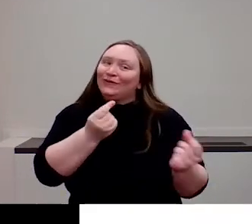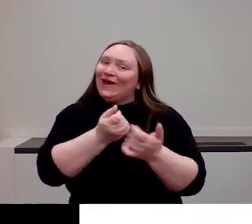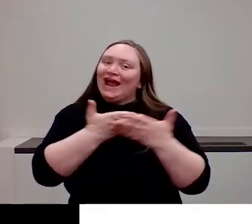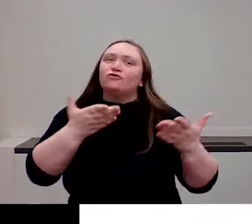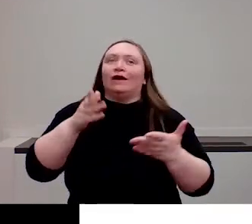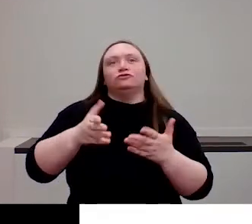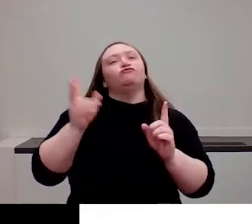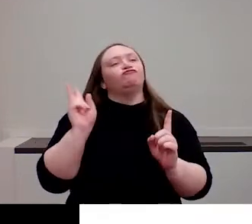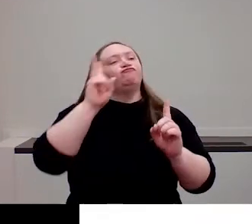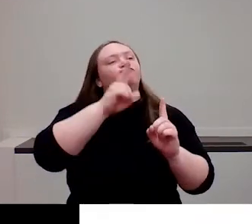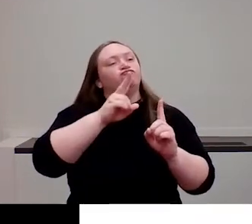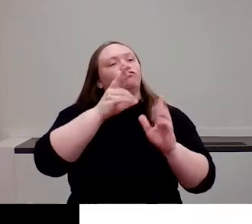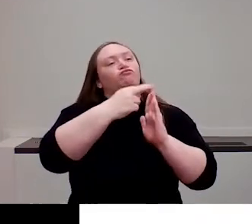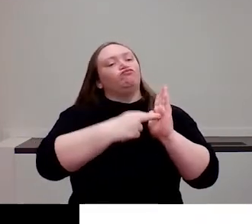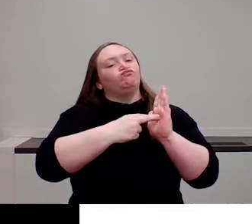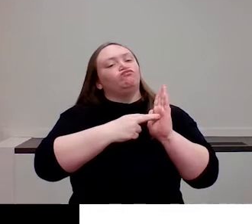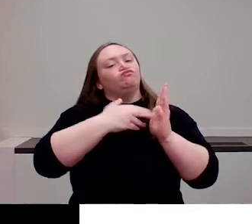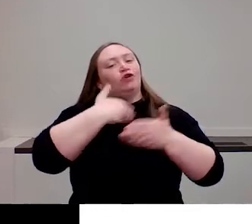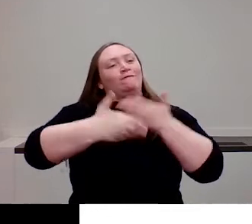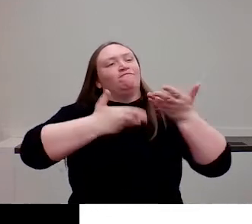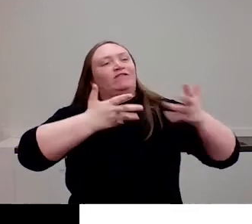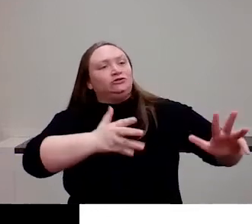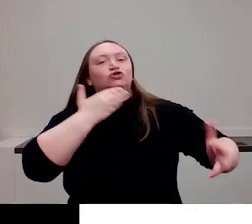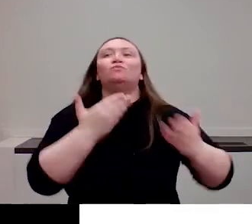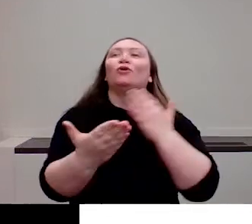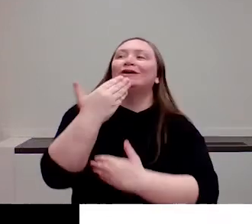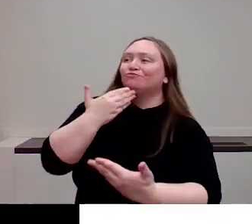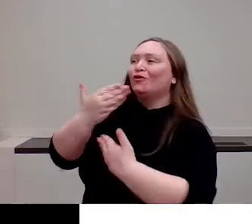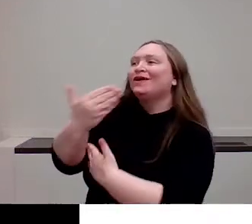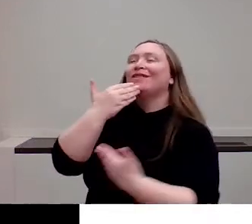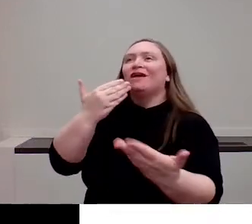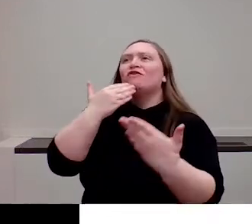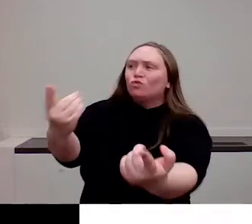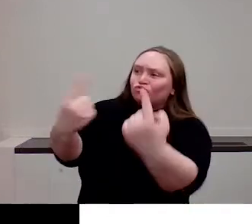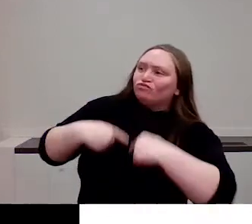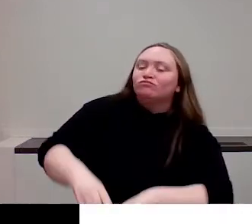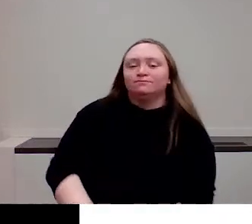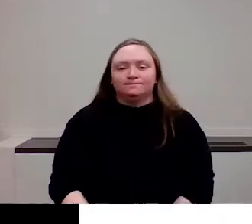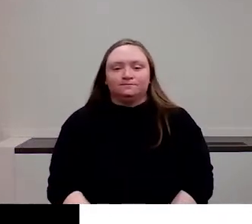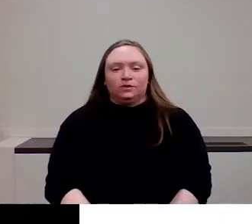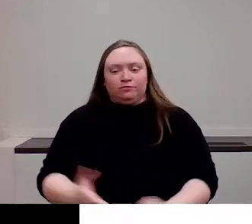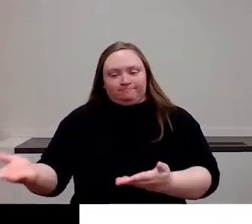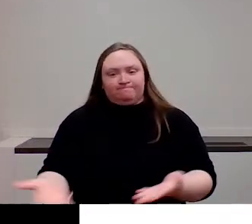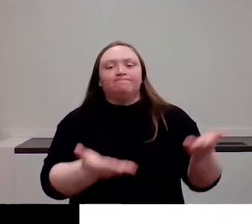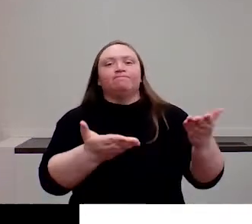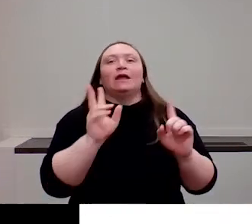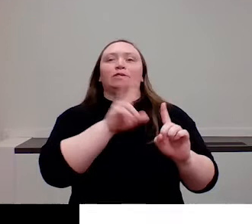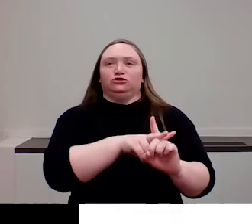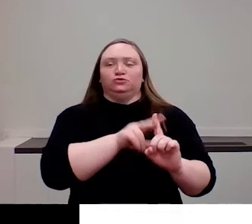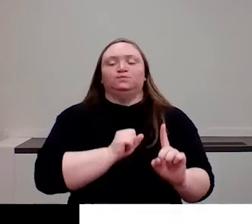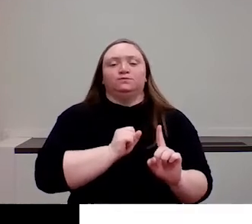have to complete the registration process. Good morning. Good morning. Thank you for stopping in. Here's the